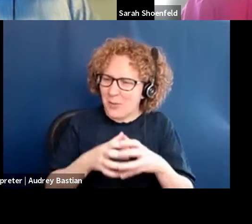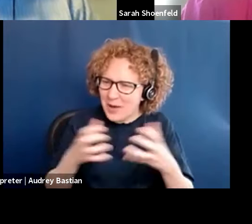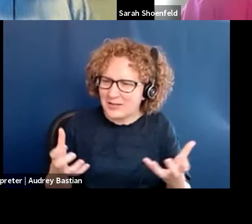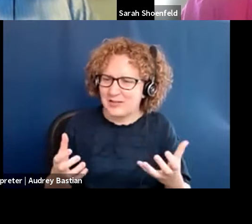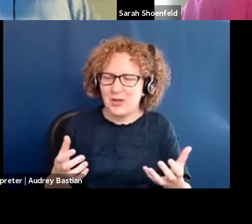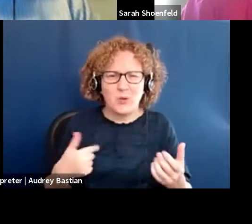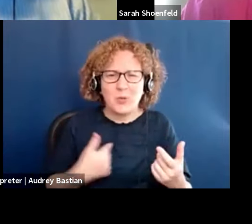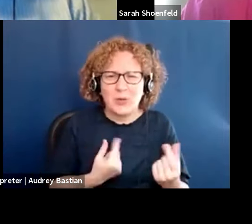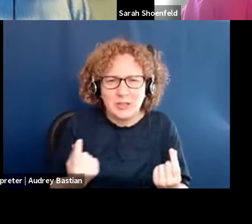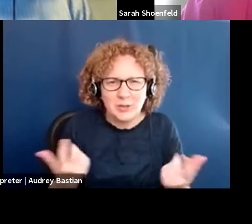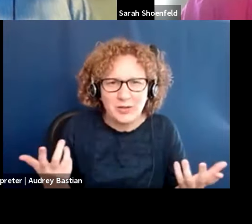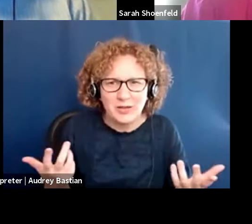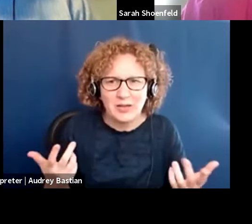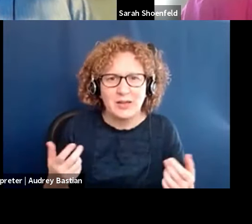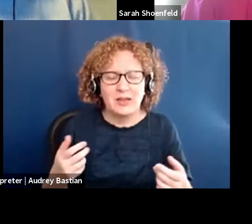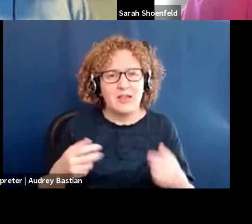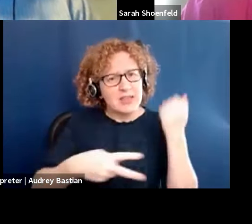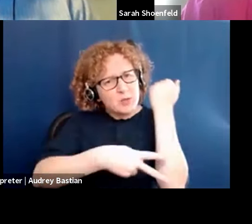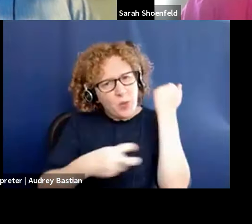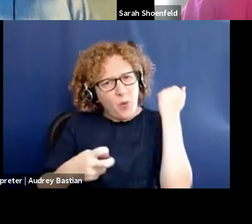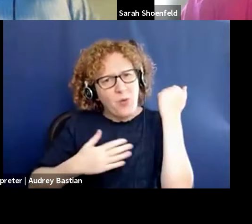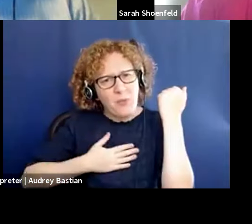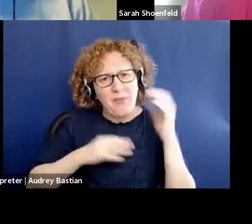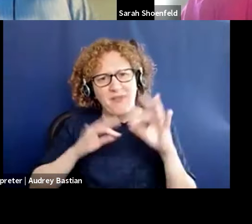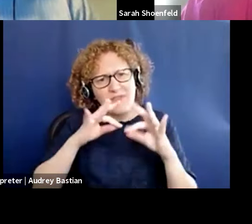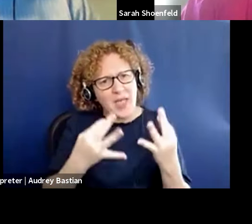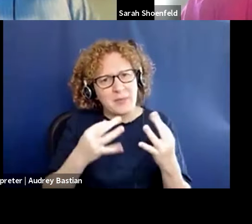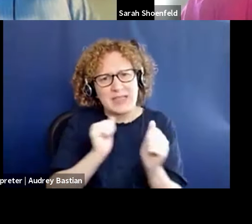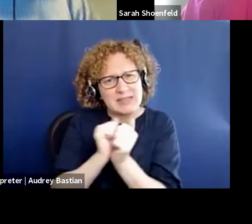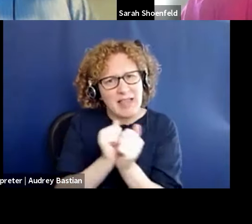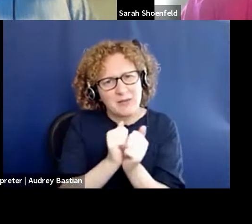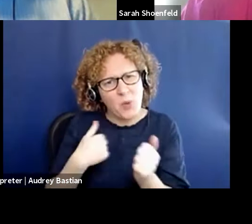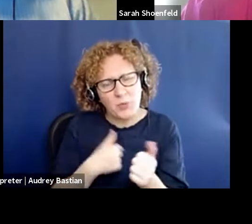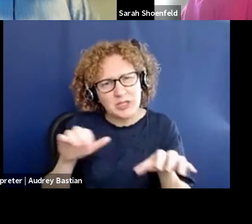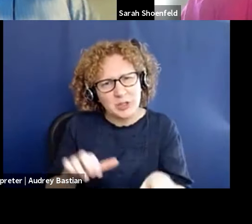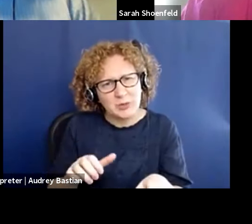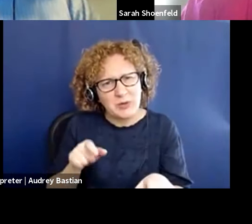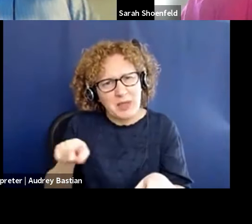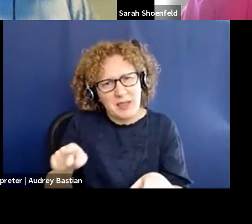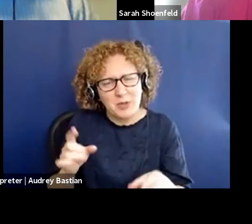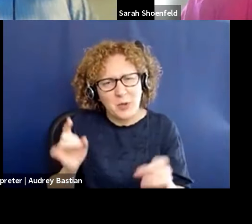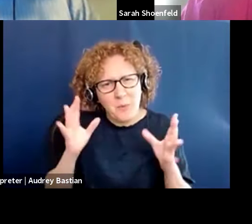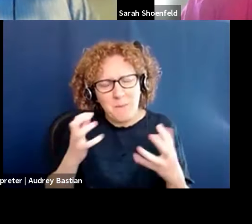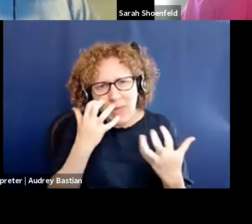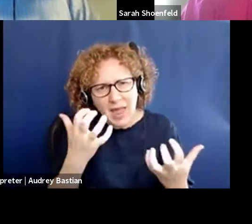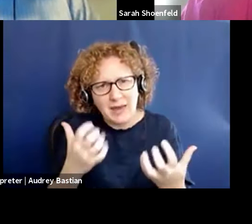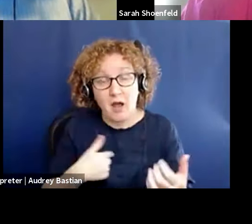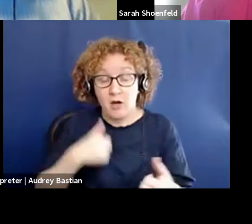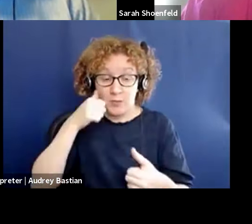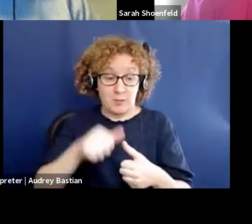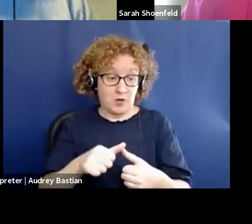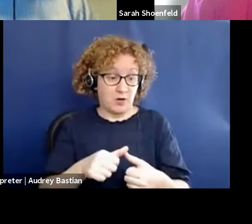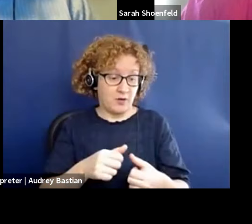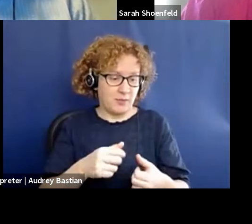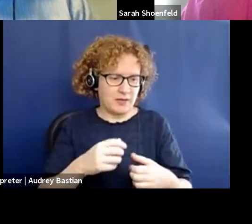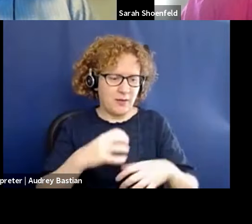No, they stole my family and slaves all these years. And what did we do to make them so mad? I can remember picking up a beautiful bunch of